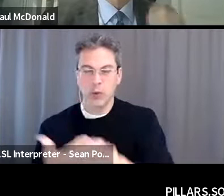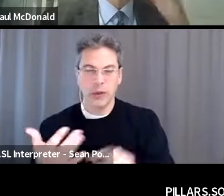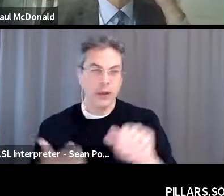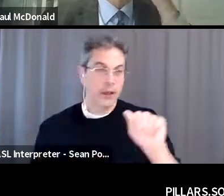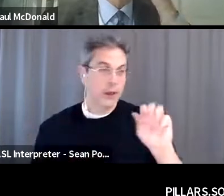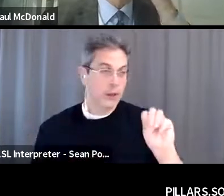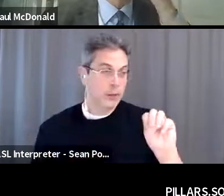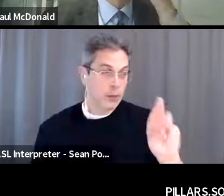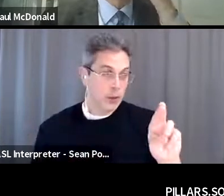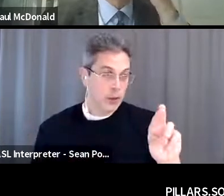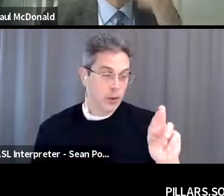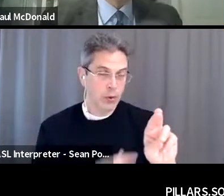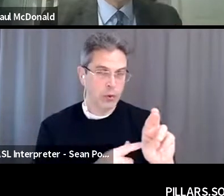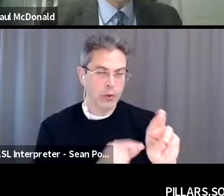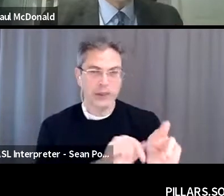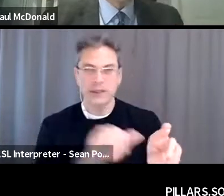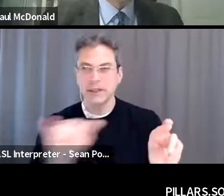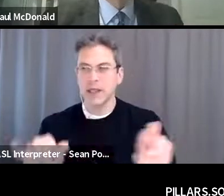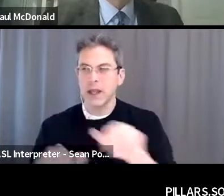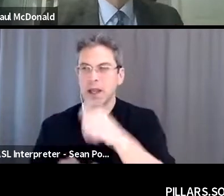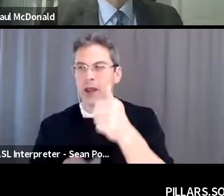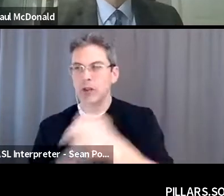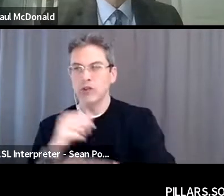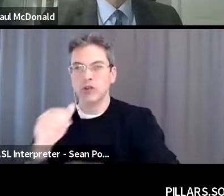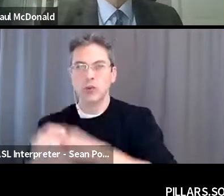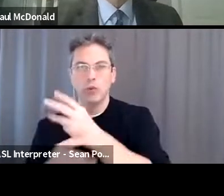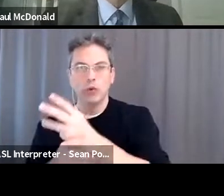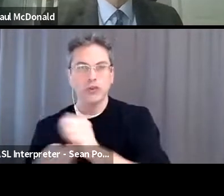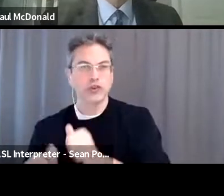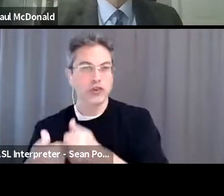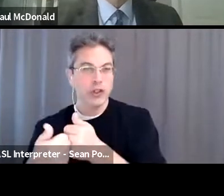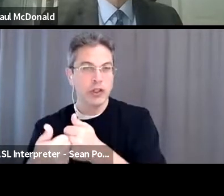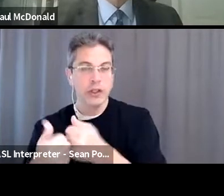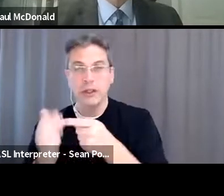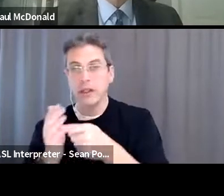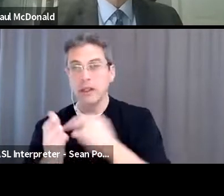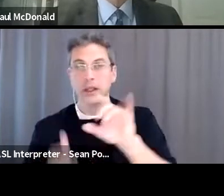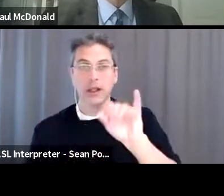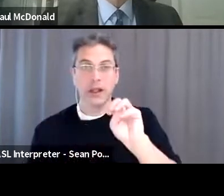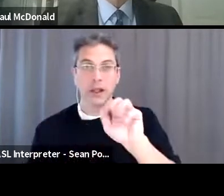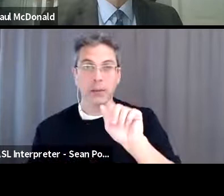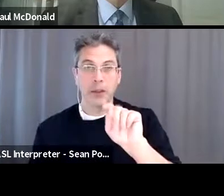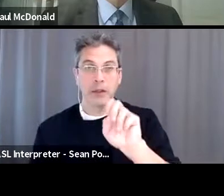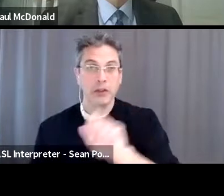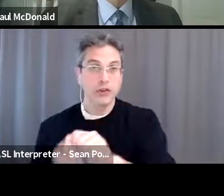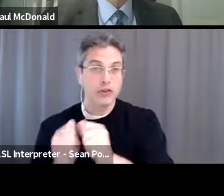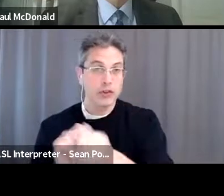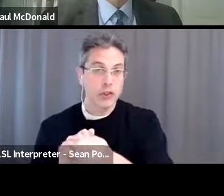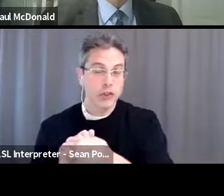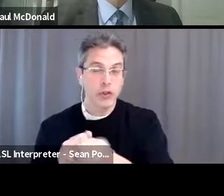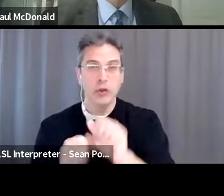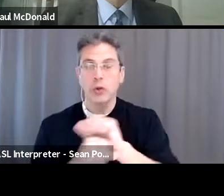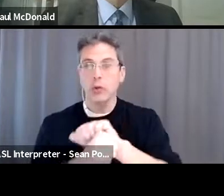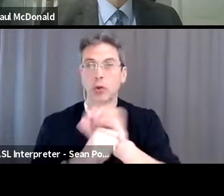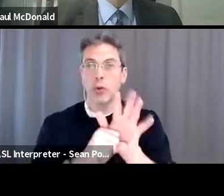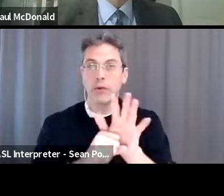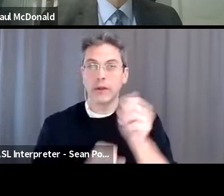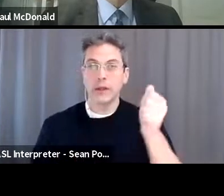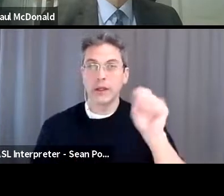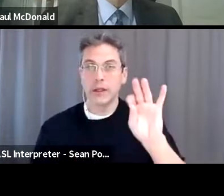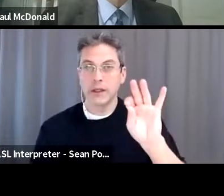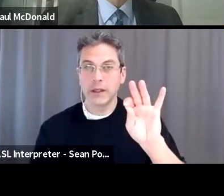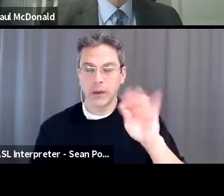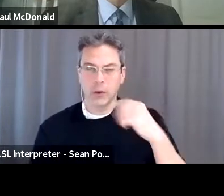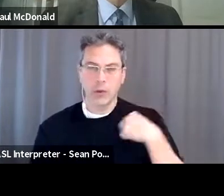resistance and other global challenges like climate change and COVID-19. And we hope to draw out useful lessons from these